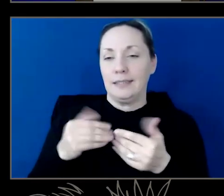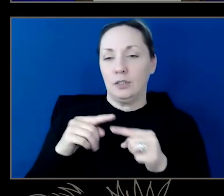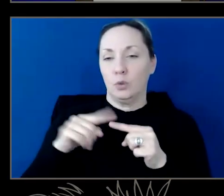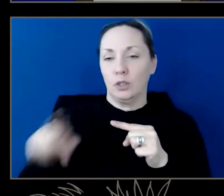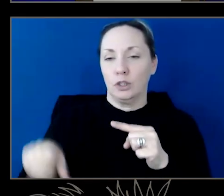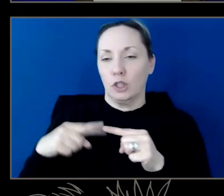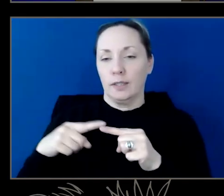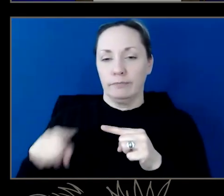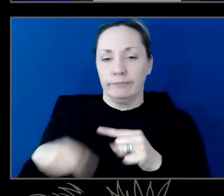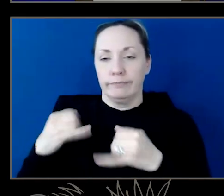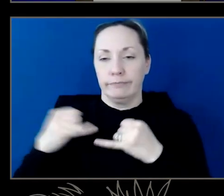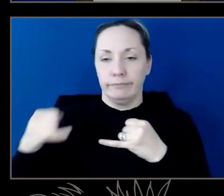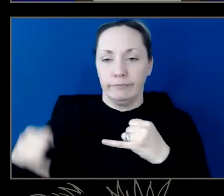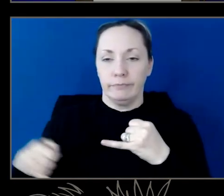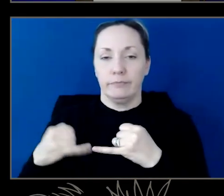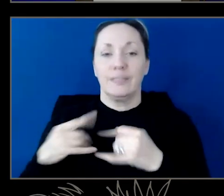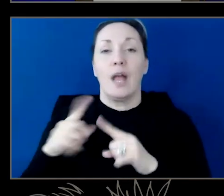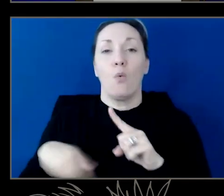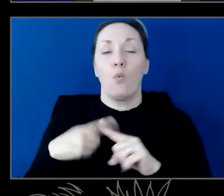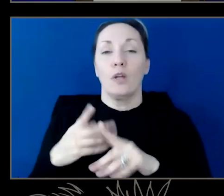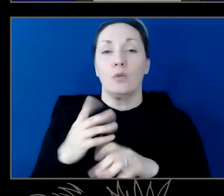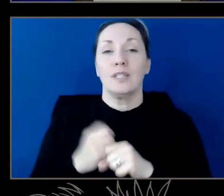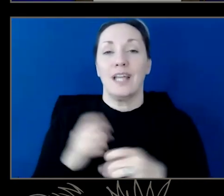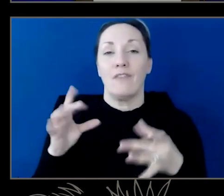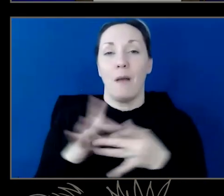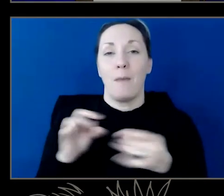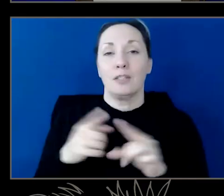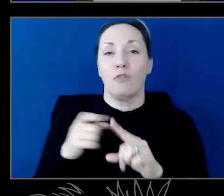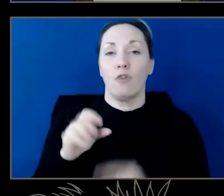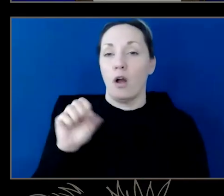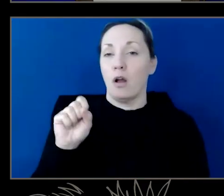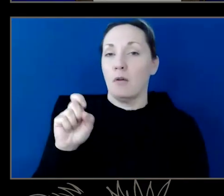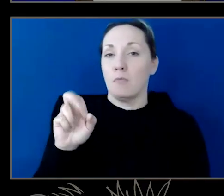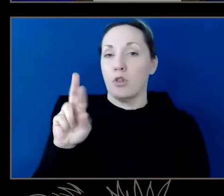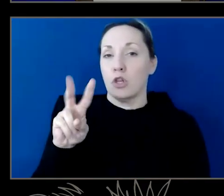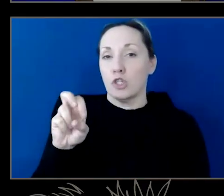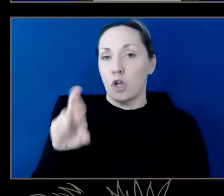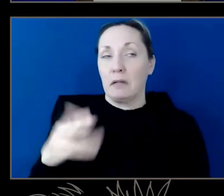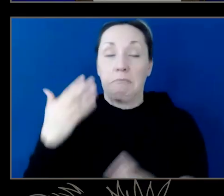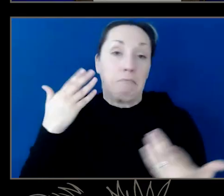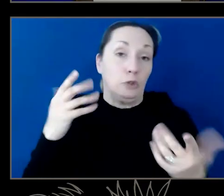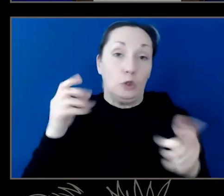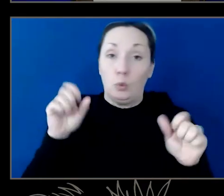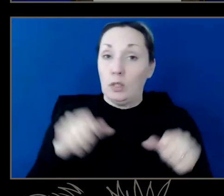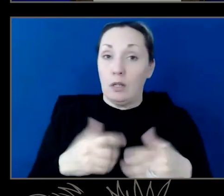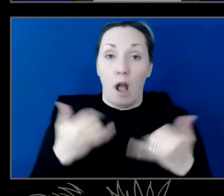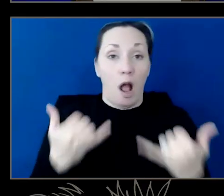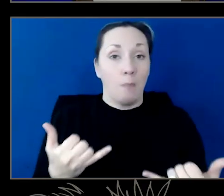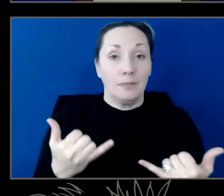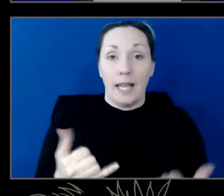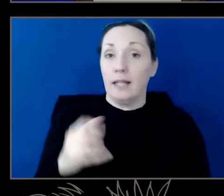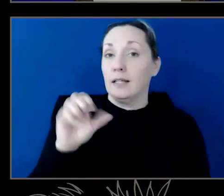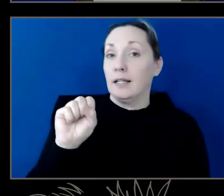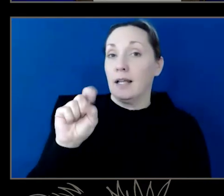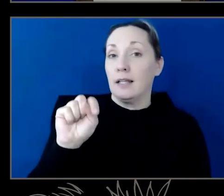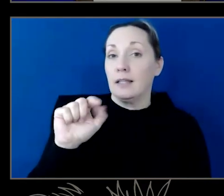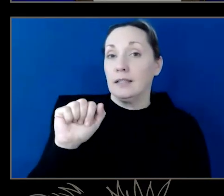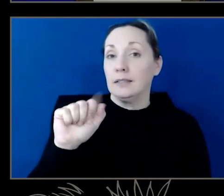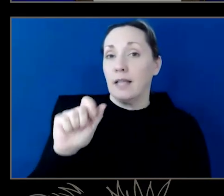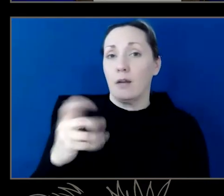then every time you receive a message from the server, you can, I don't know, update the state or do whatever you want with